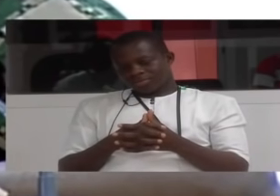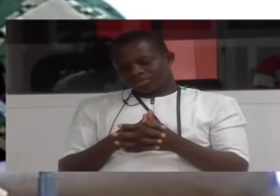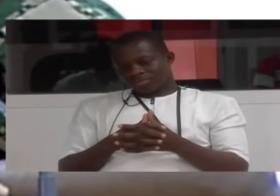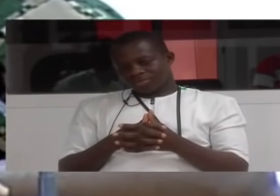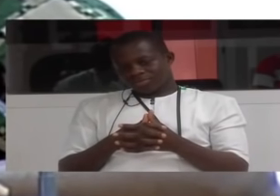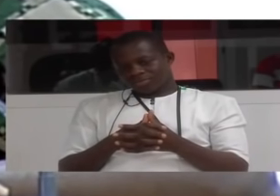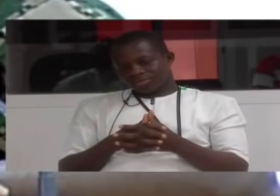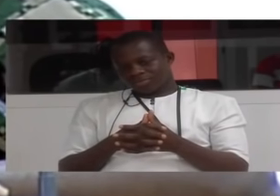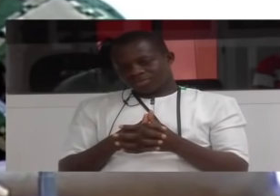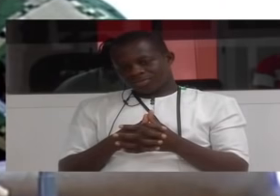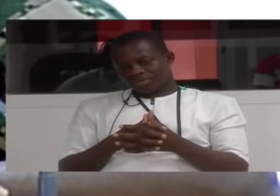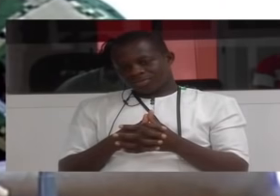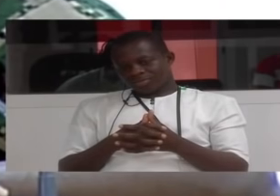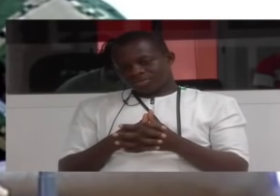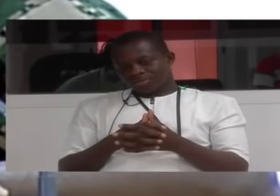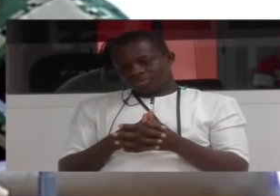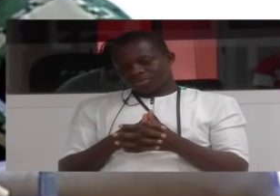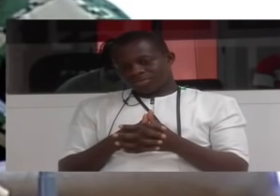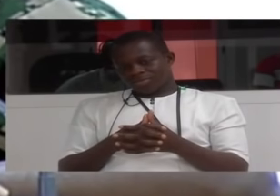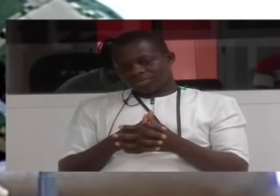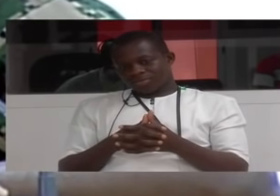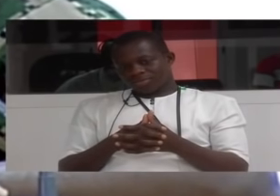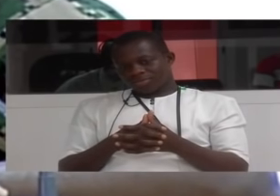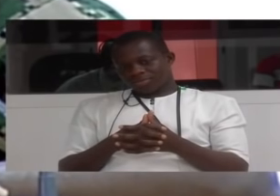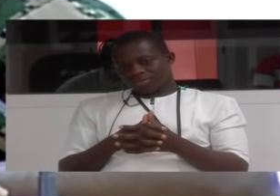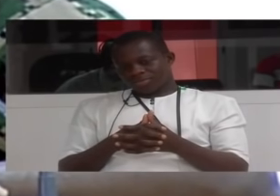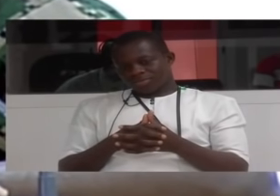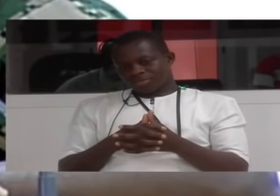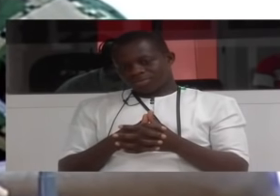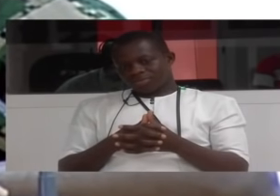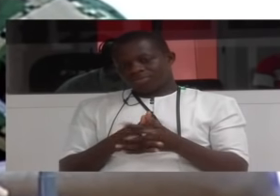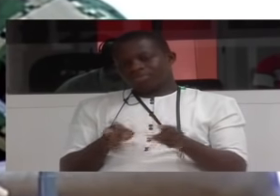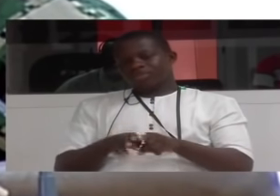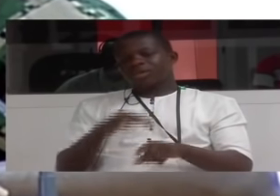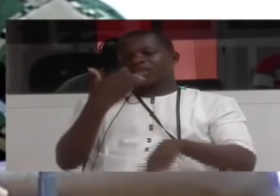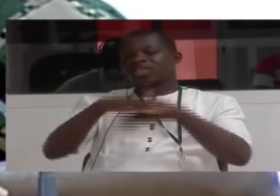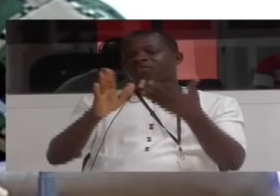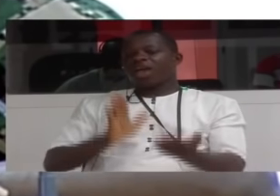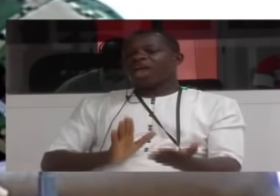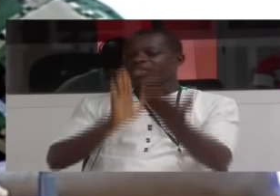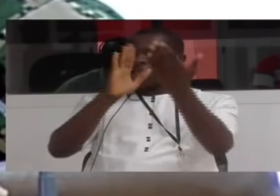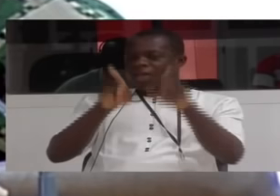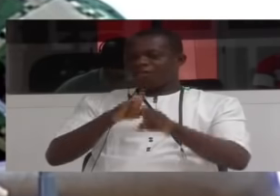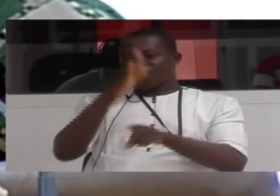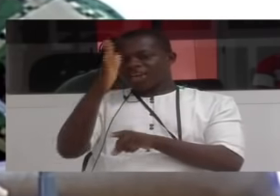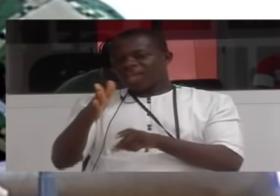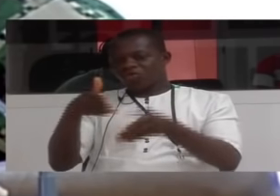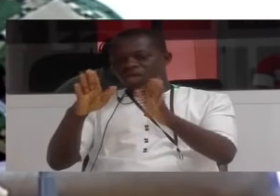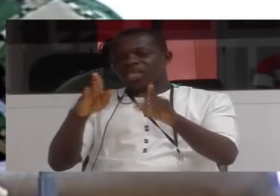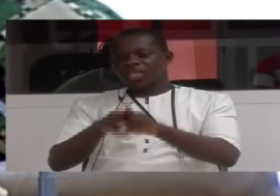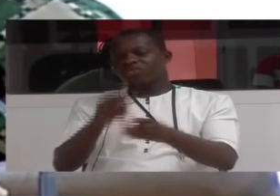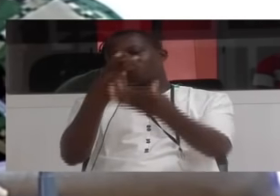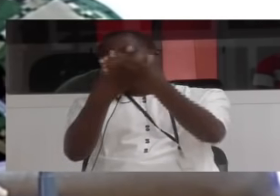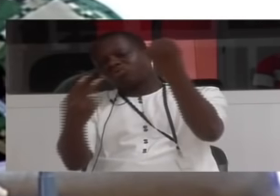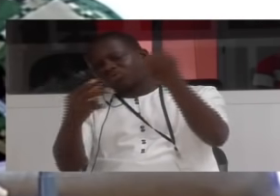la bo xamne dafa am paka ñaari bor la mu ngey liggeyal ñaari bor jublo wut fu jublo. He is not paka ñaari bor la.